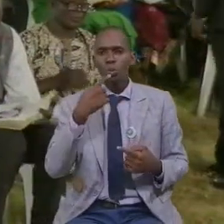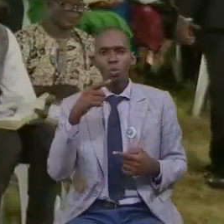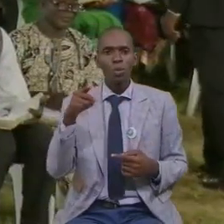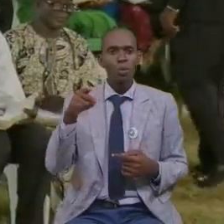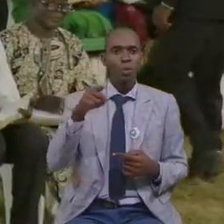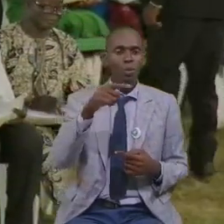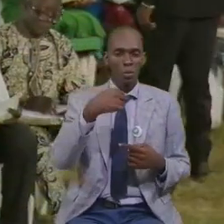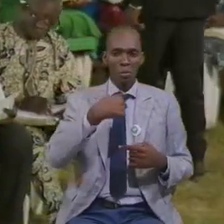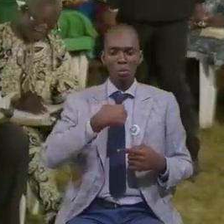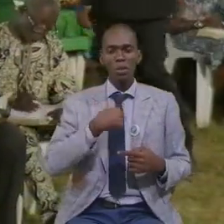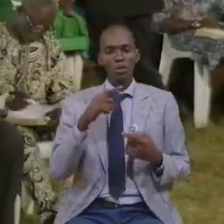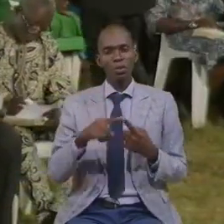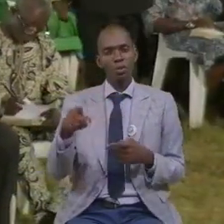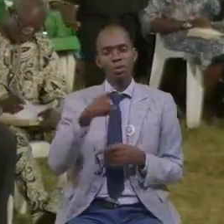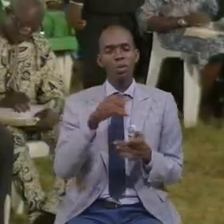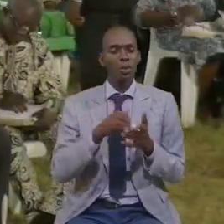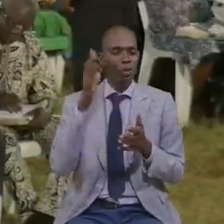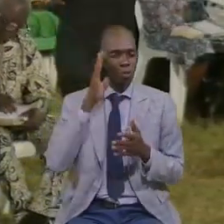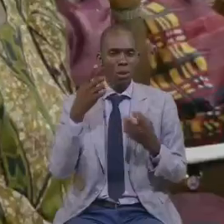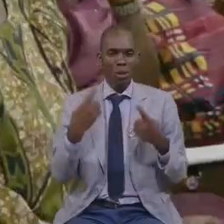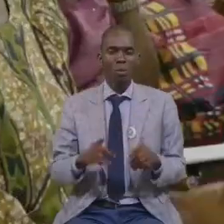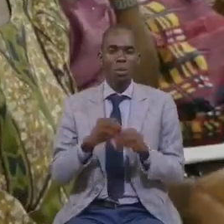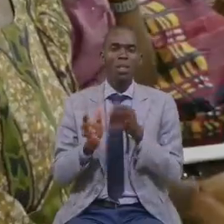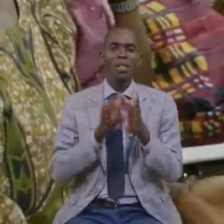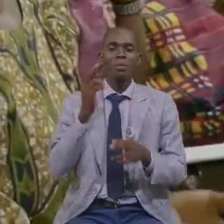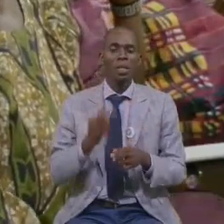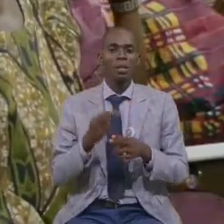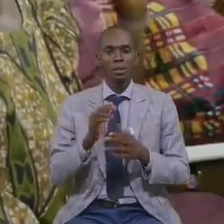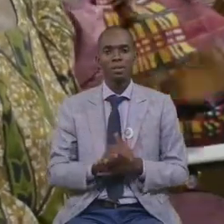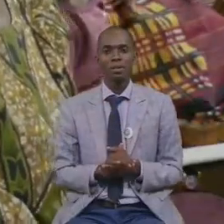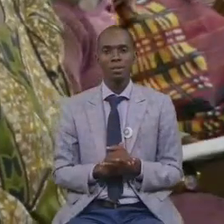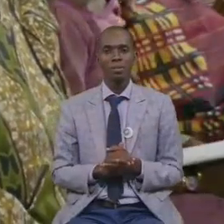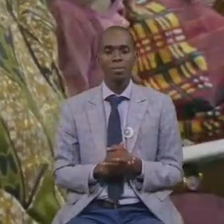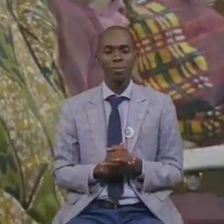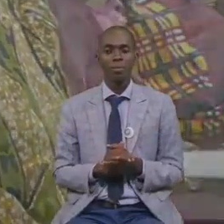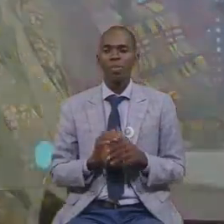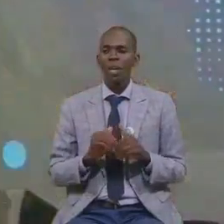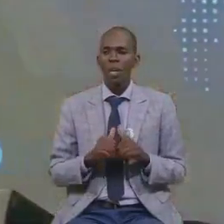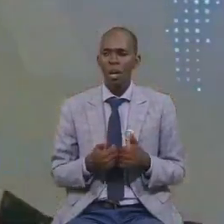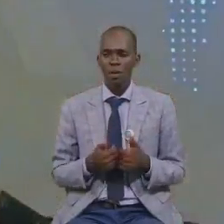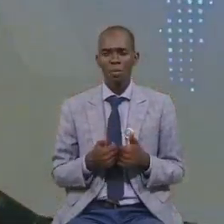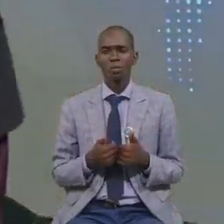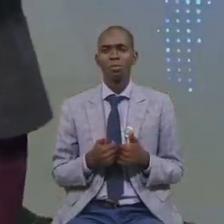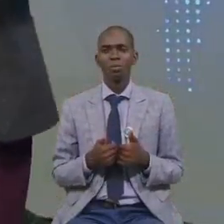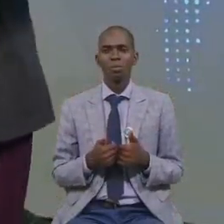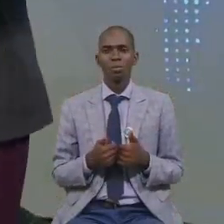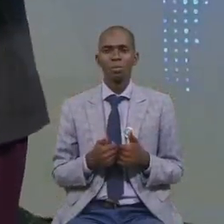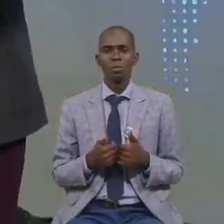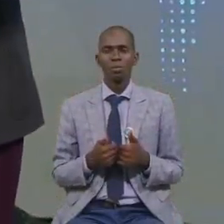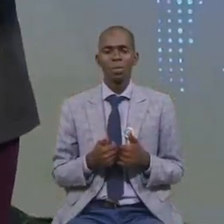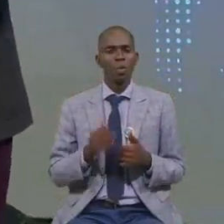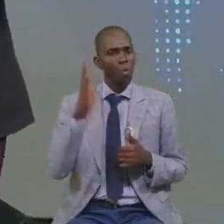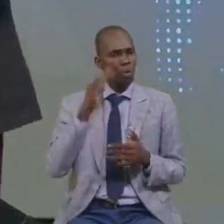It will be done in Jesus' name. How does it